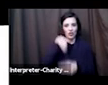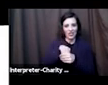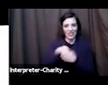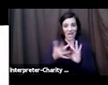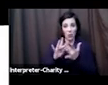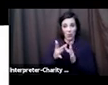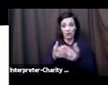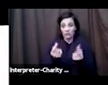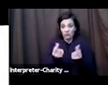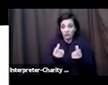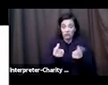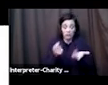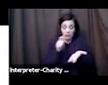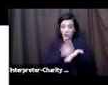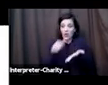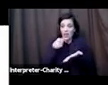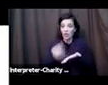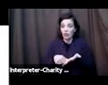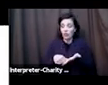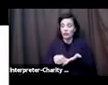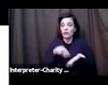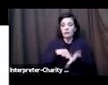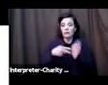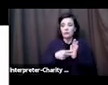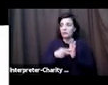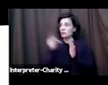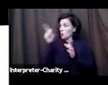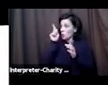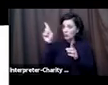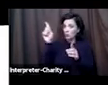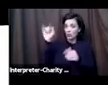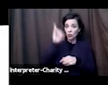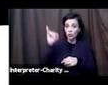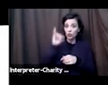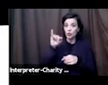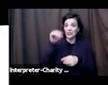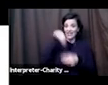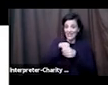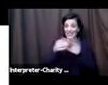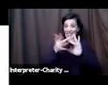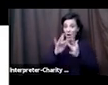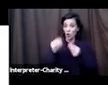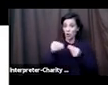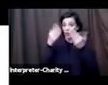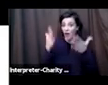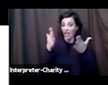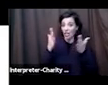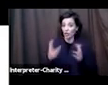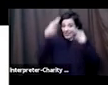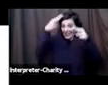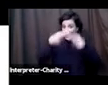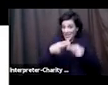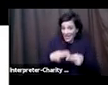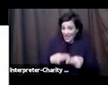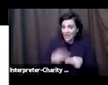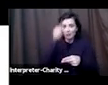had to write a letter saying that all of their in-network providers, and I had to list them by name, did not provide the specific device